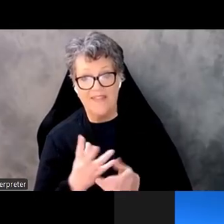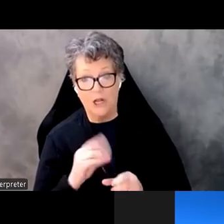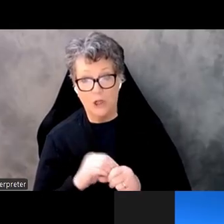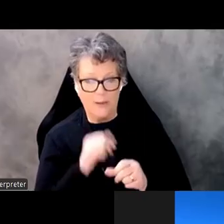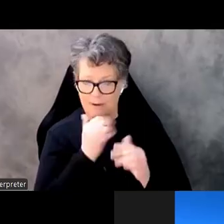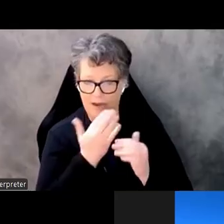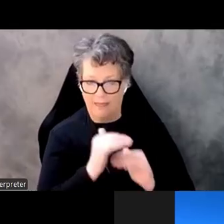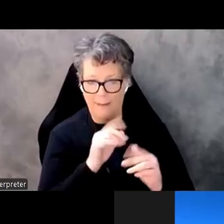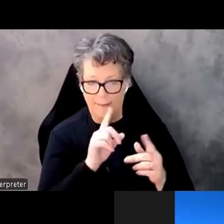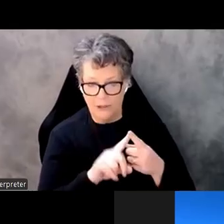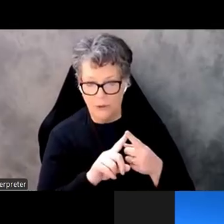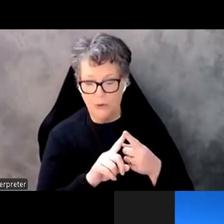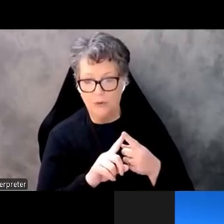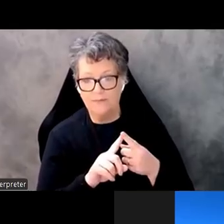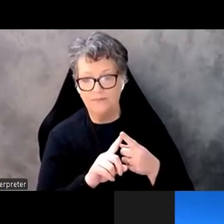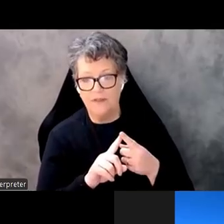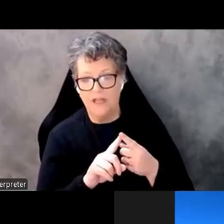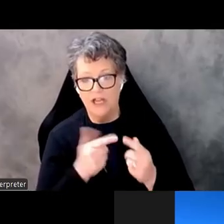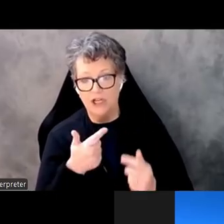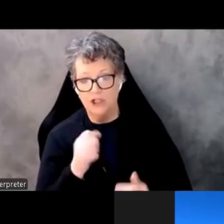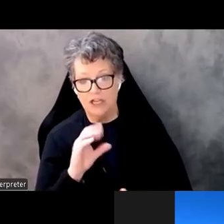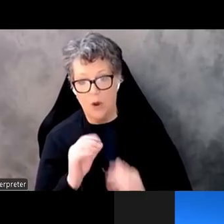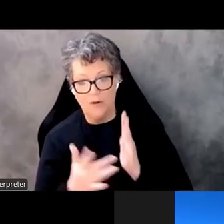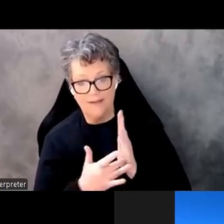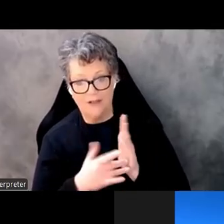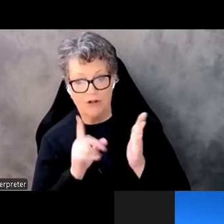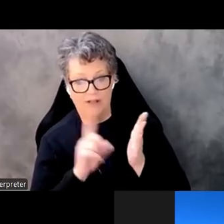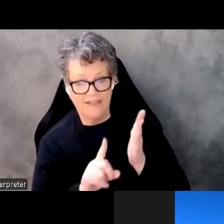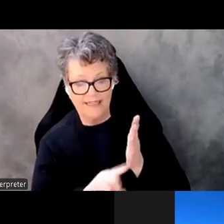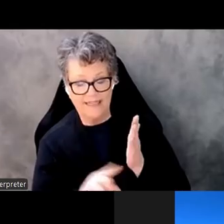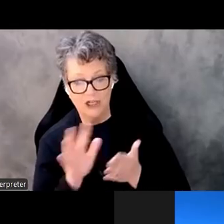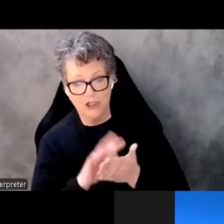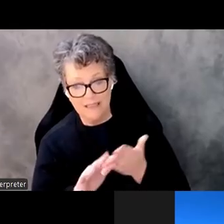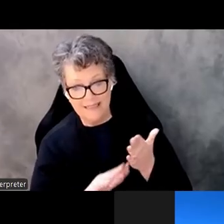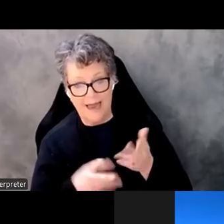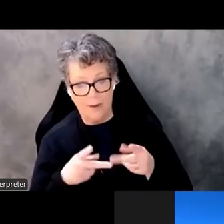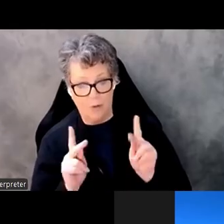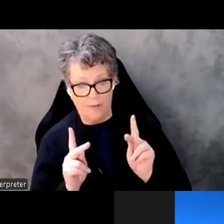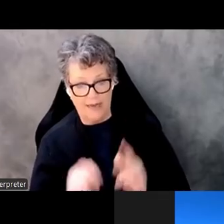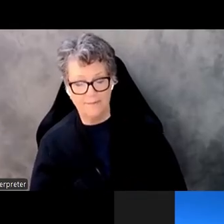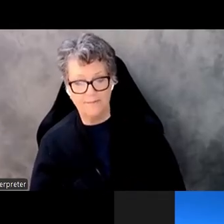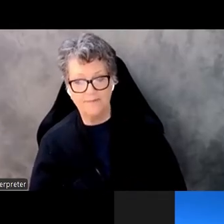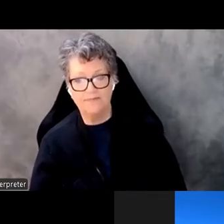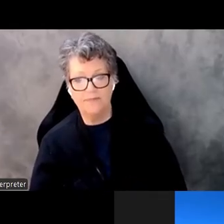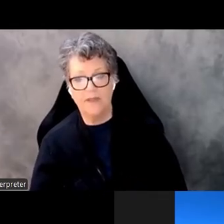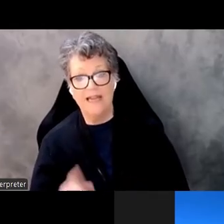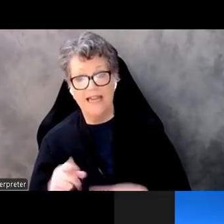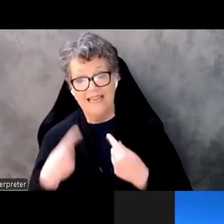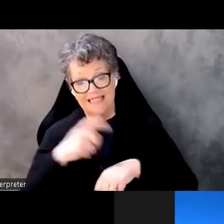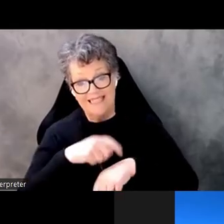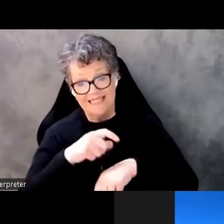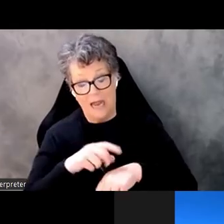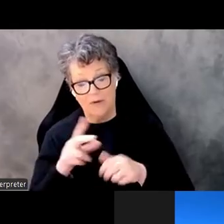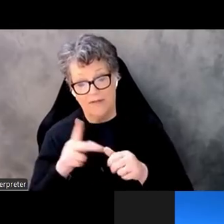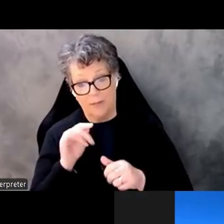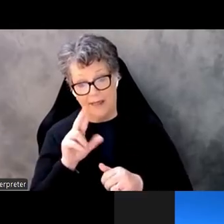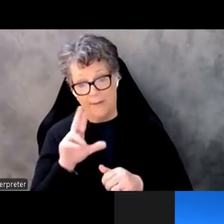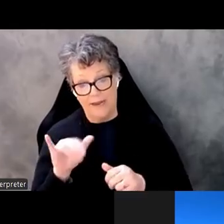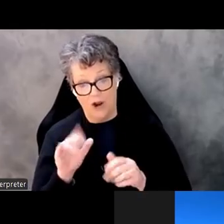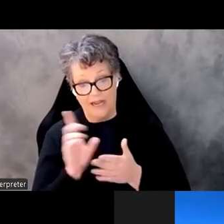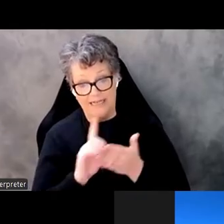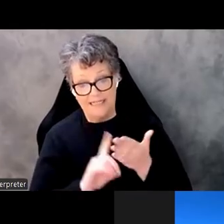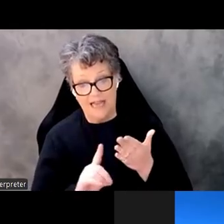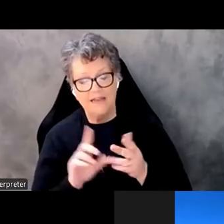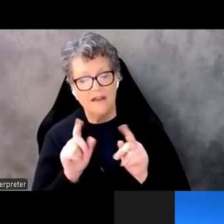limited to geotechnical investigation, design, and permitting. Since the time of the preliminary design, the